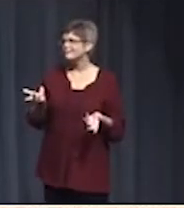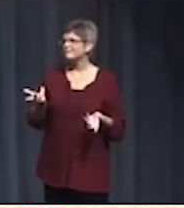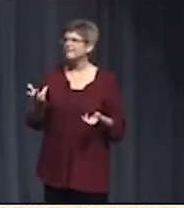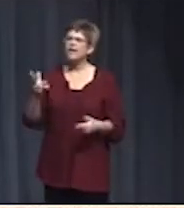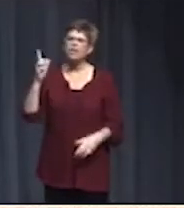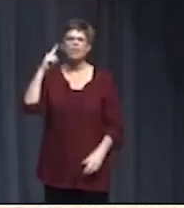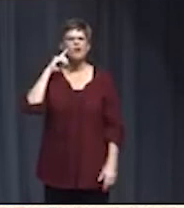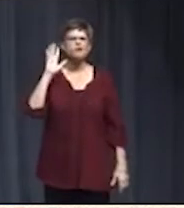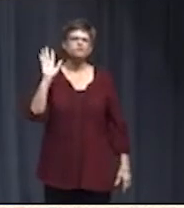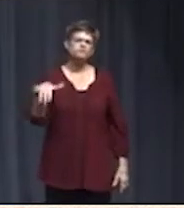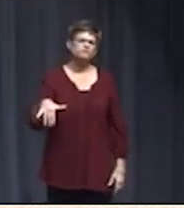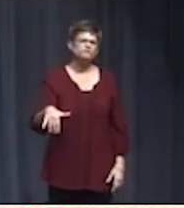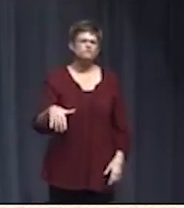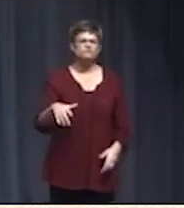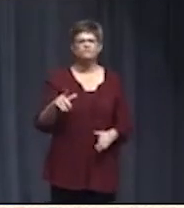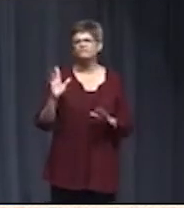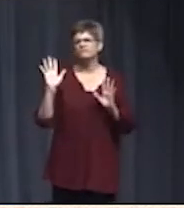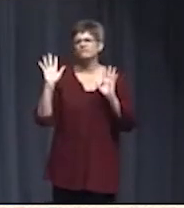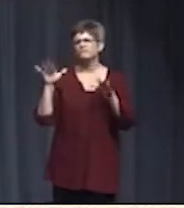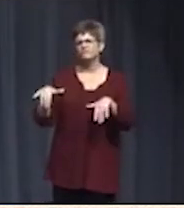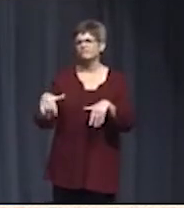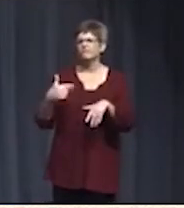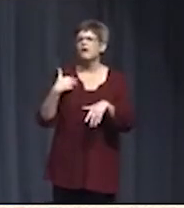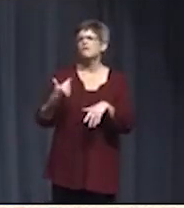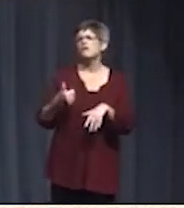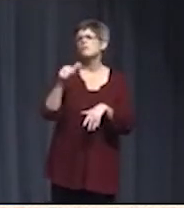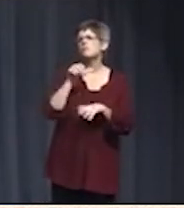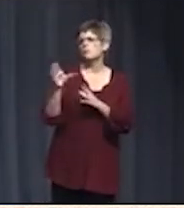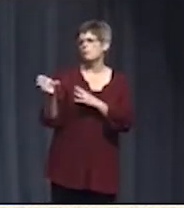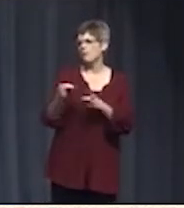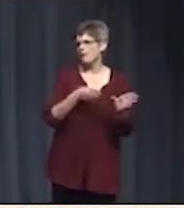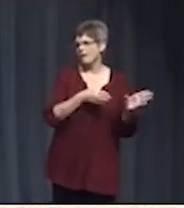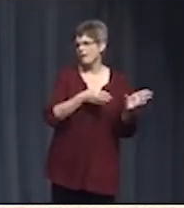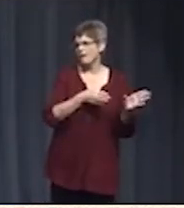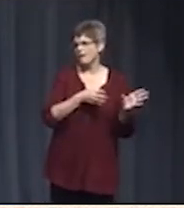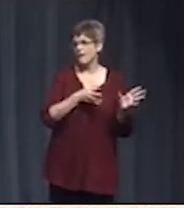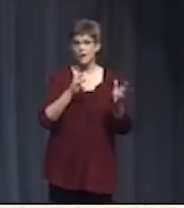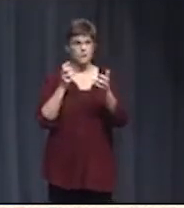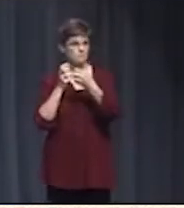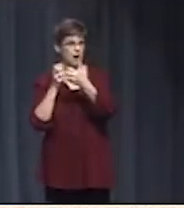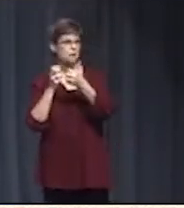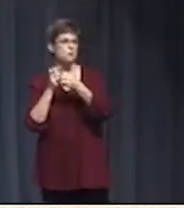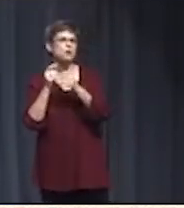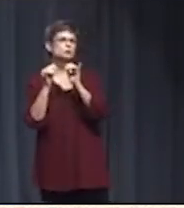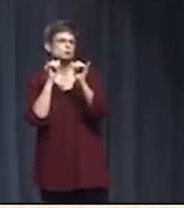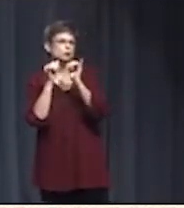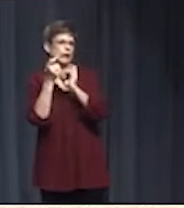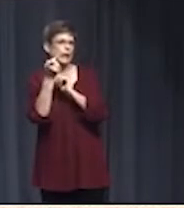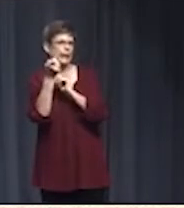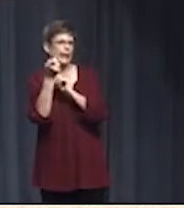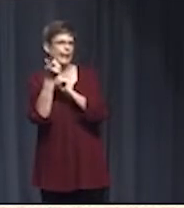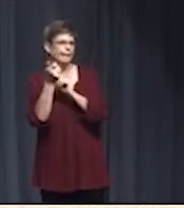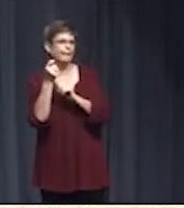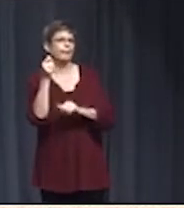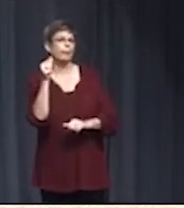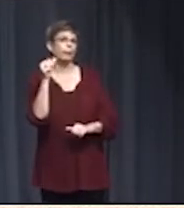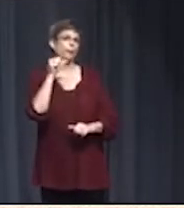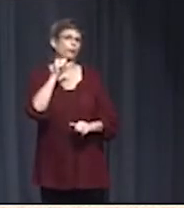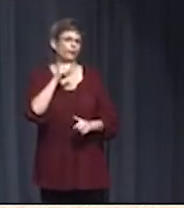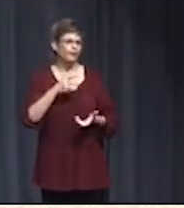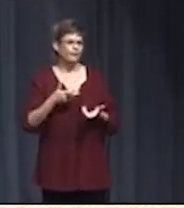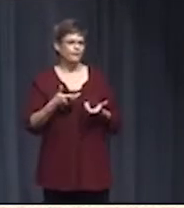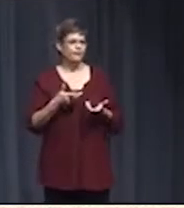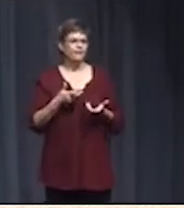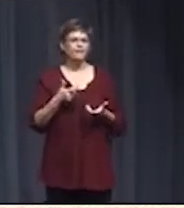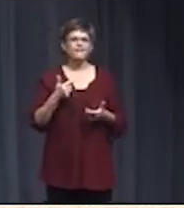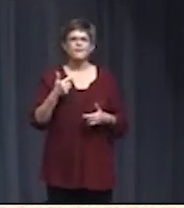I was like, nah, you know, we're going to skip it tonight, we got something else planned. And my roommate had had a little too much to drink. And